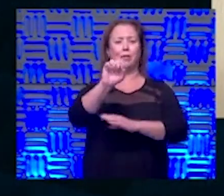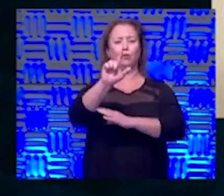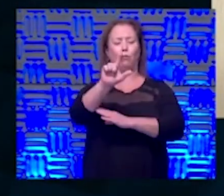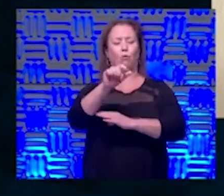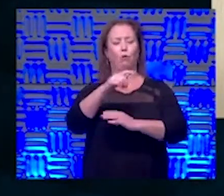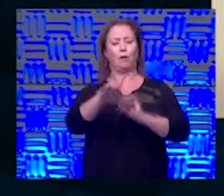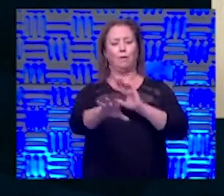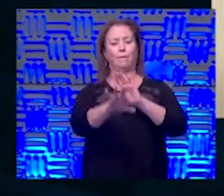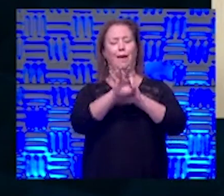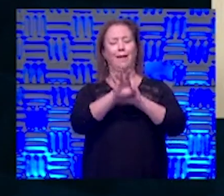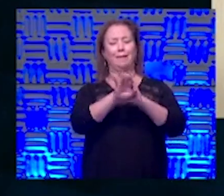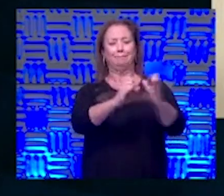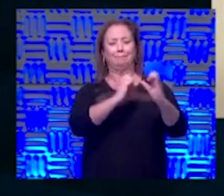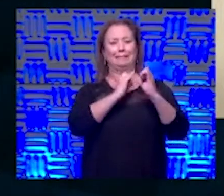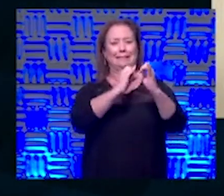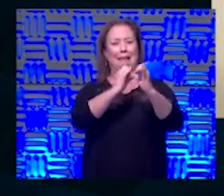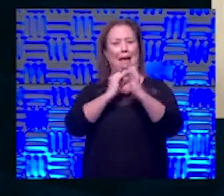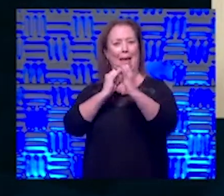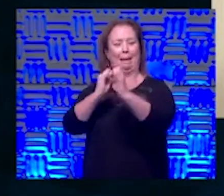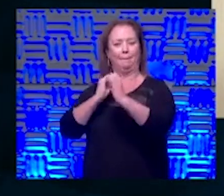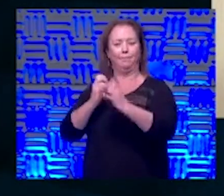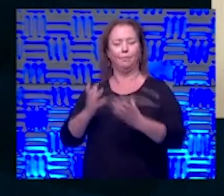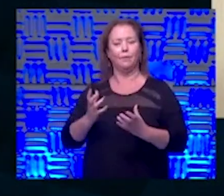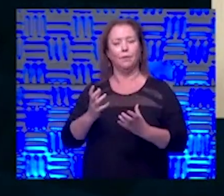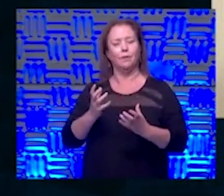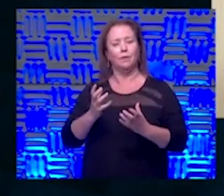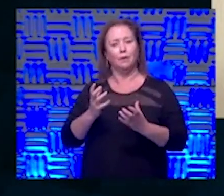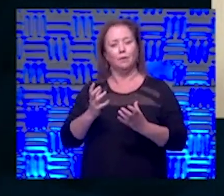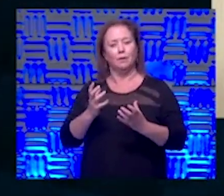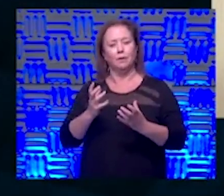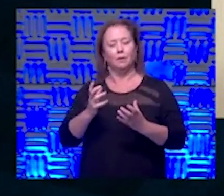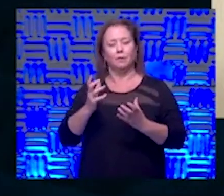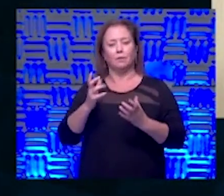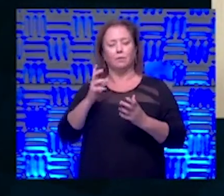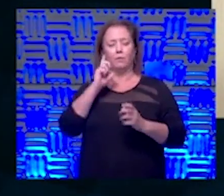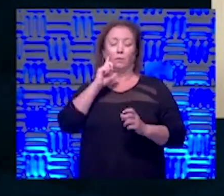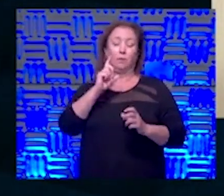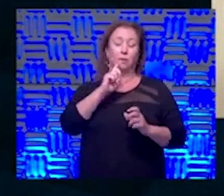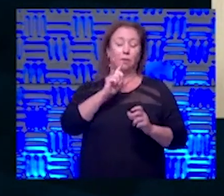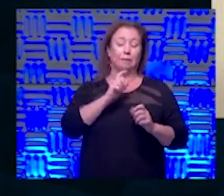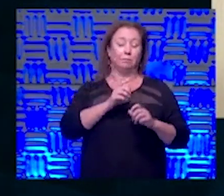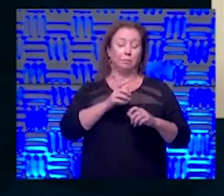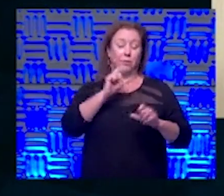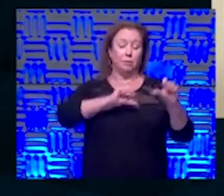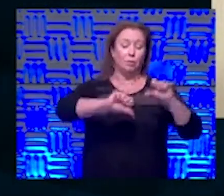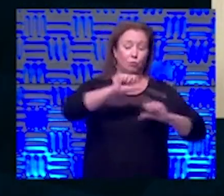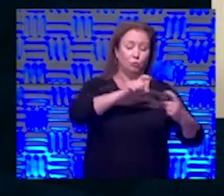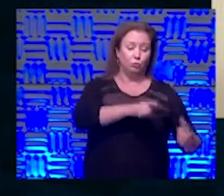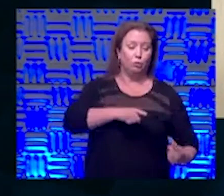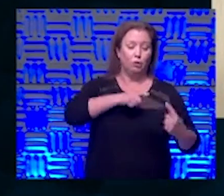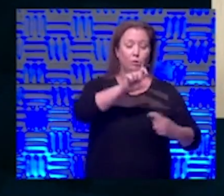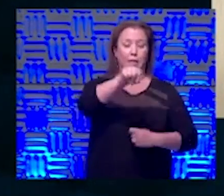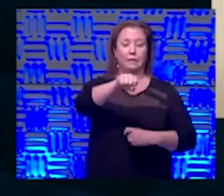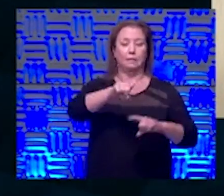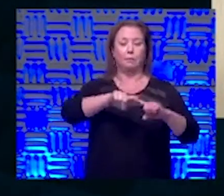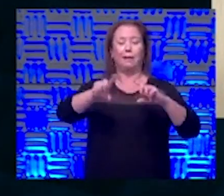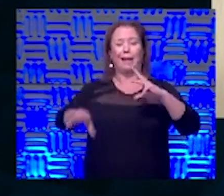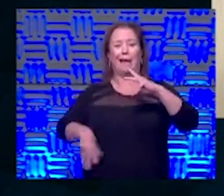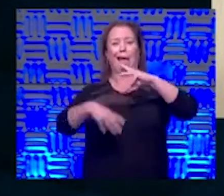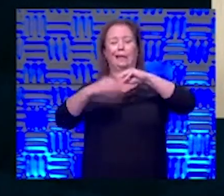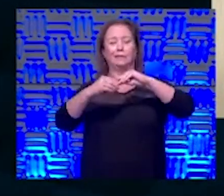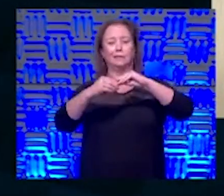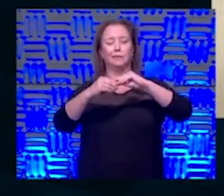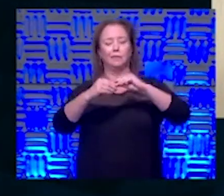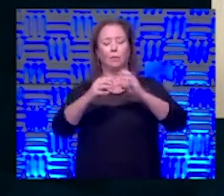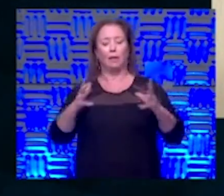or kindred spirits. And that goes beyond, the social struggle that we're having right now. And that goes to just we've all come